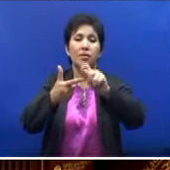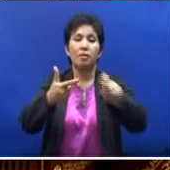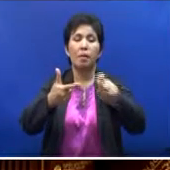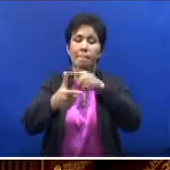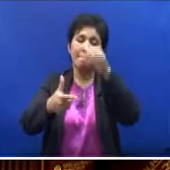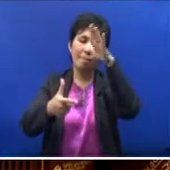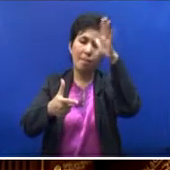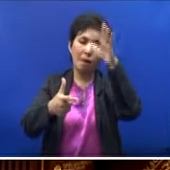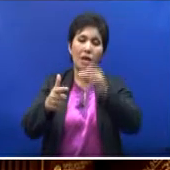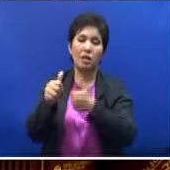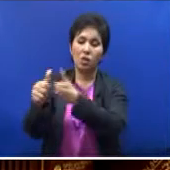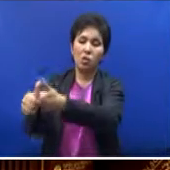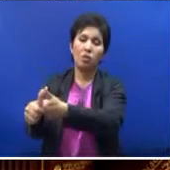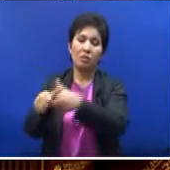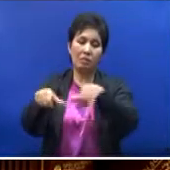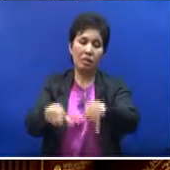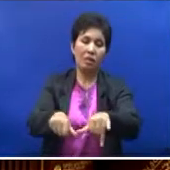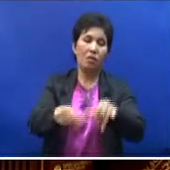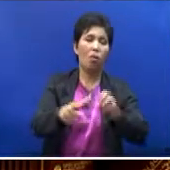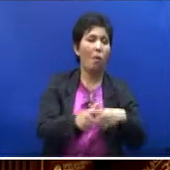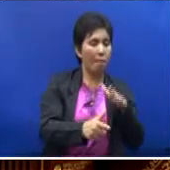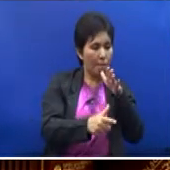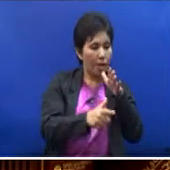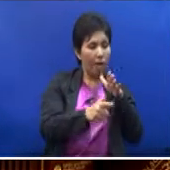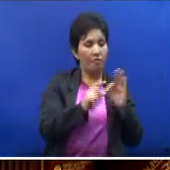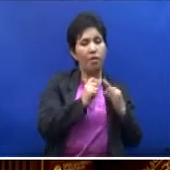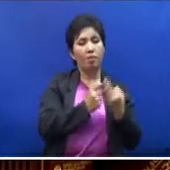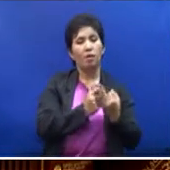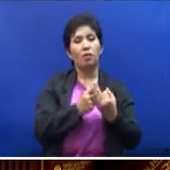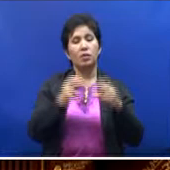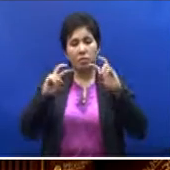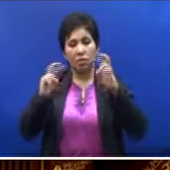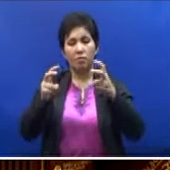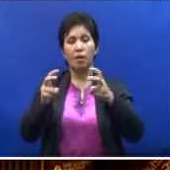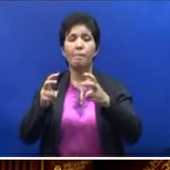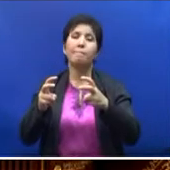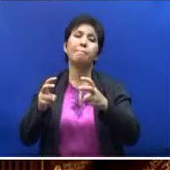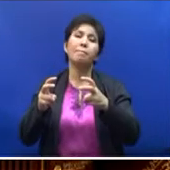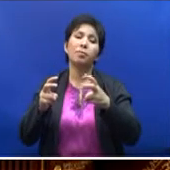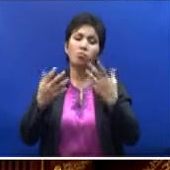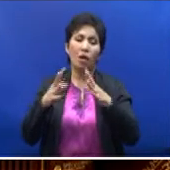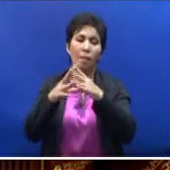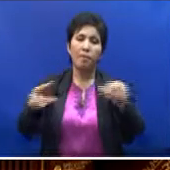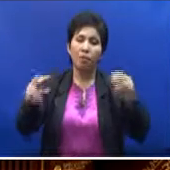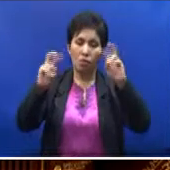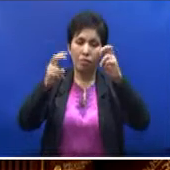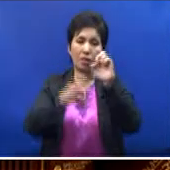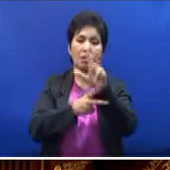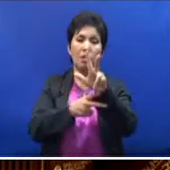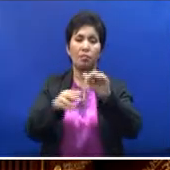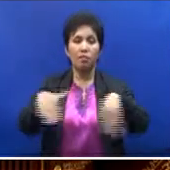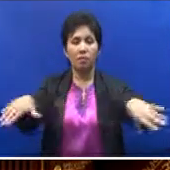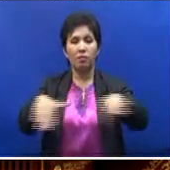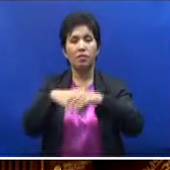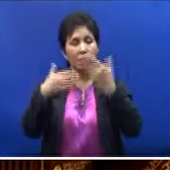descents. Okay, so we have covered on topic 3 for marriage and kinships. Okay, so